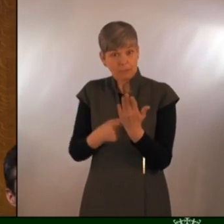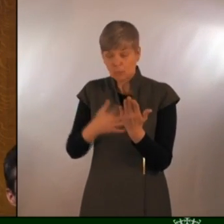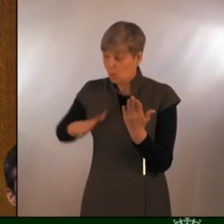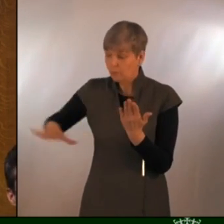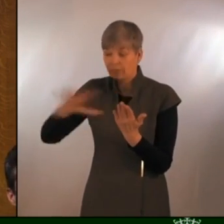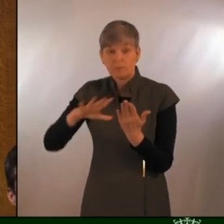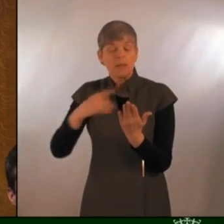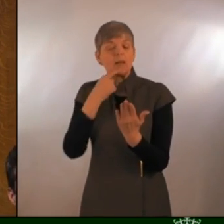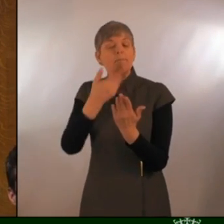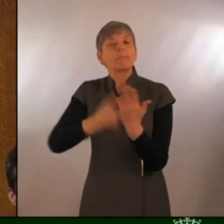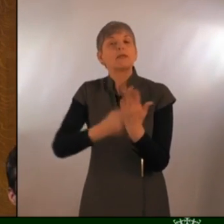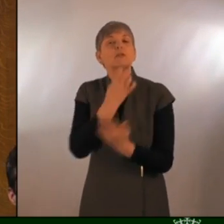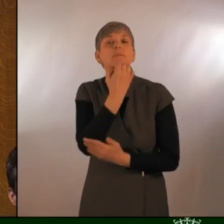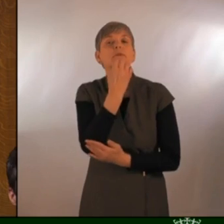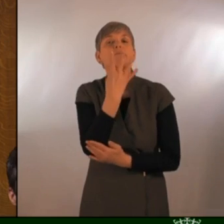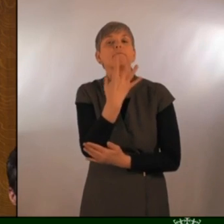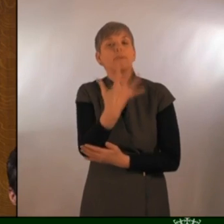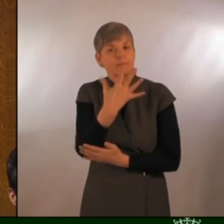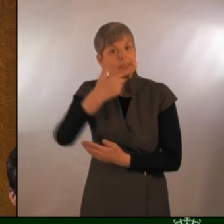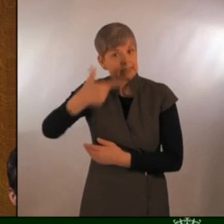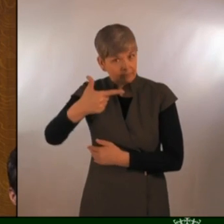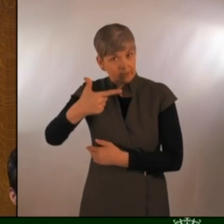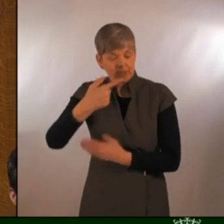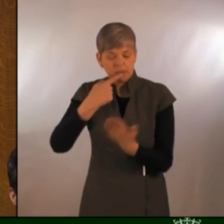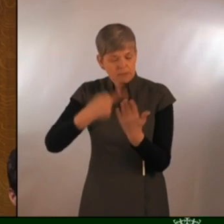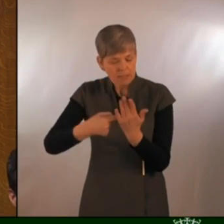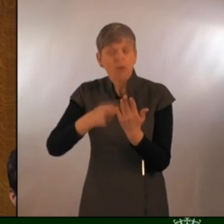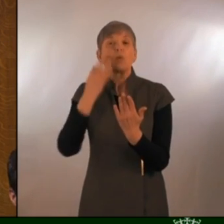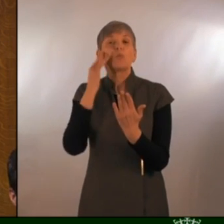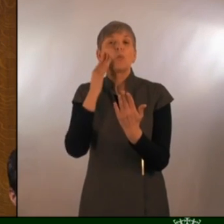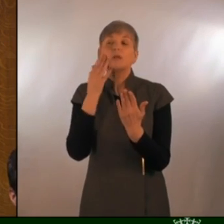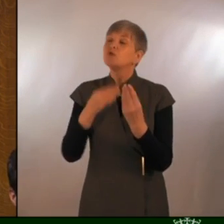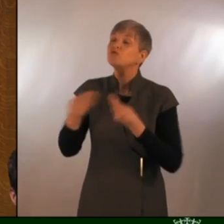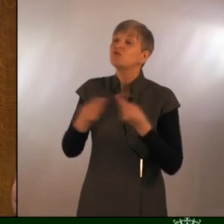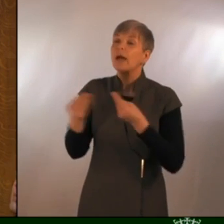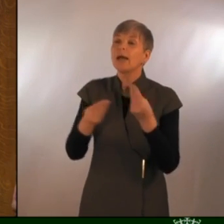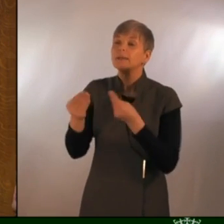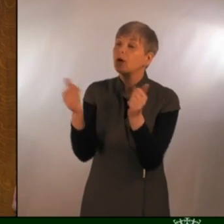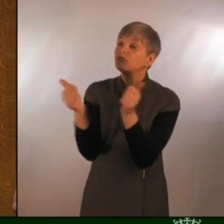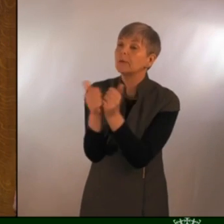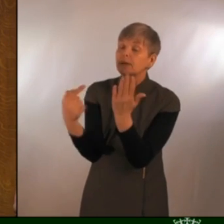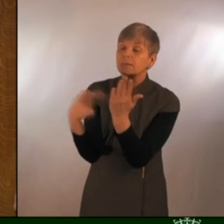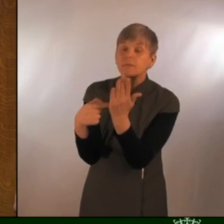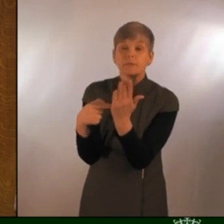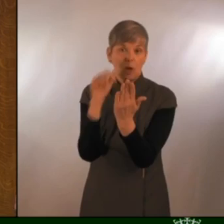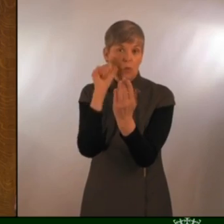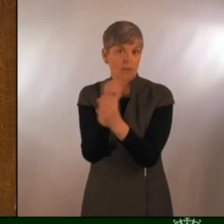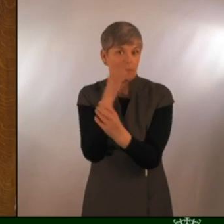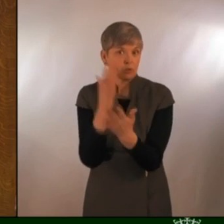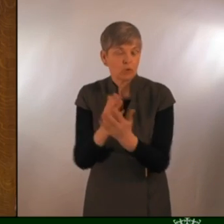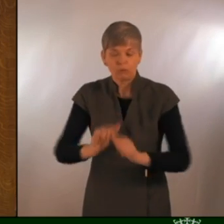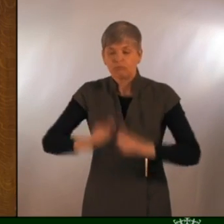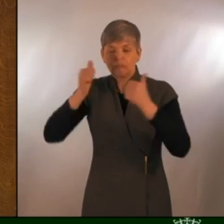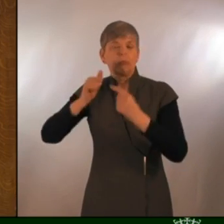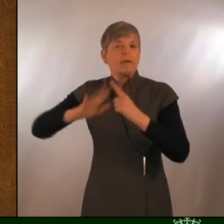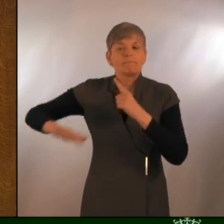page 57, in our trade negotiations we will not compromise our high environmental protection and animal welfare and